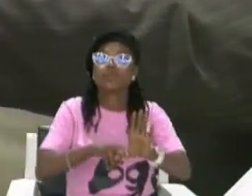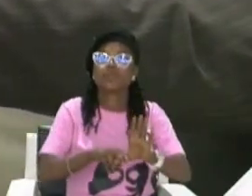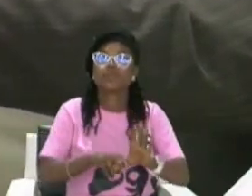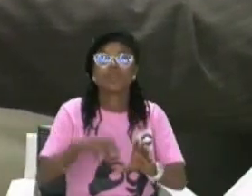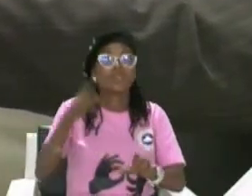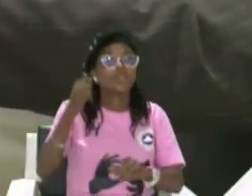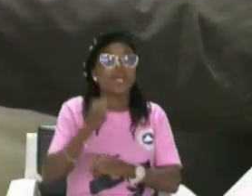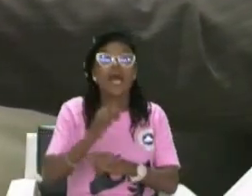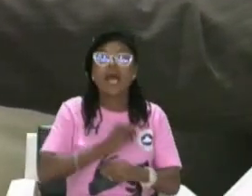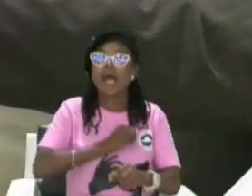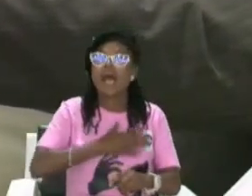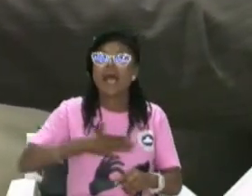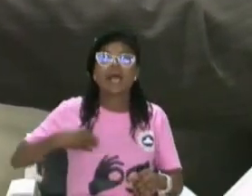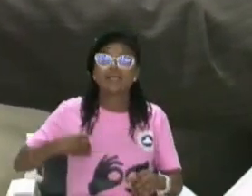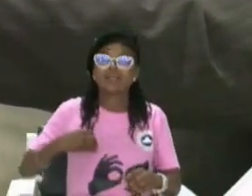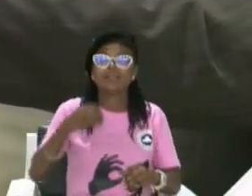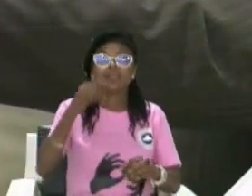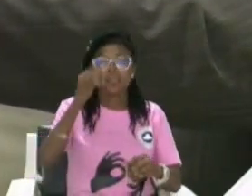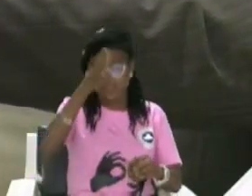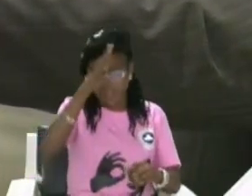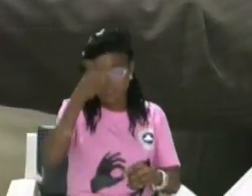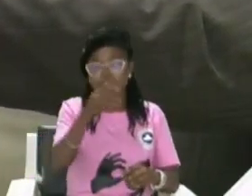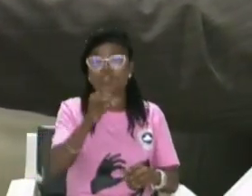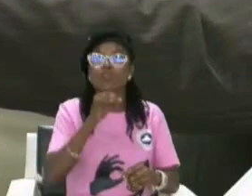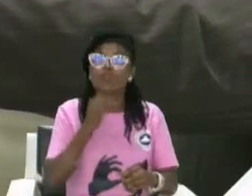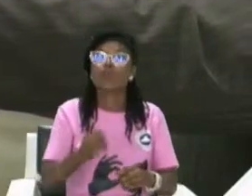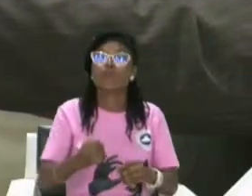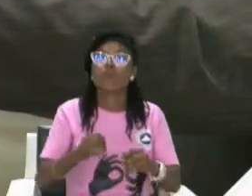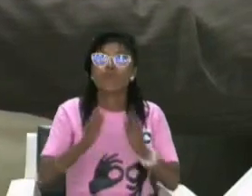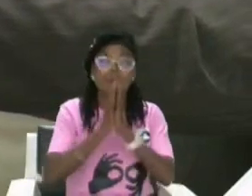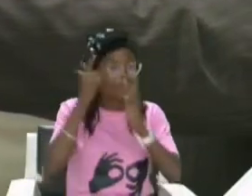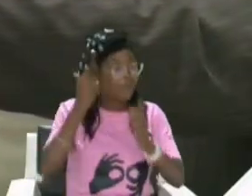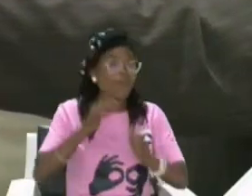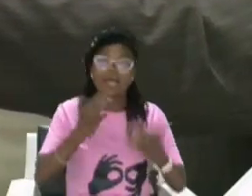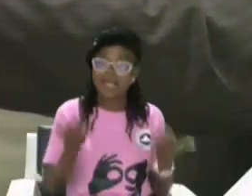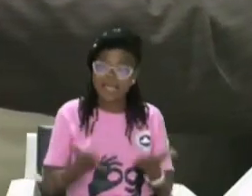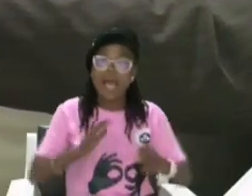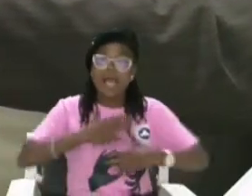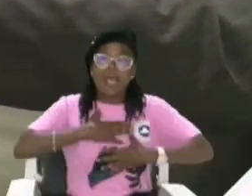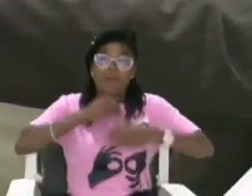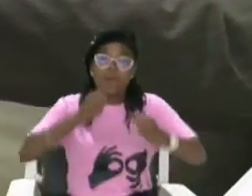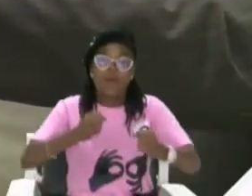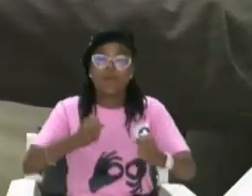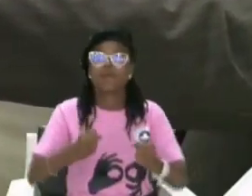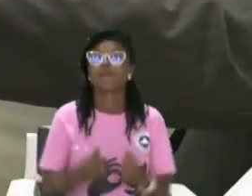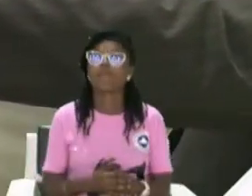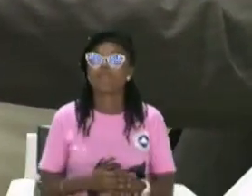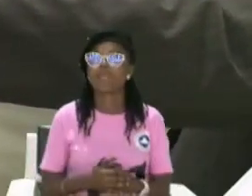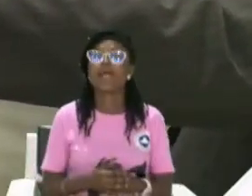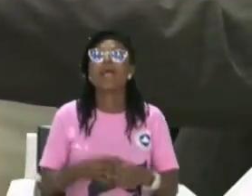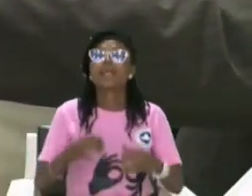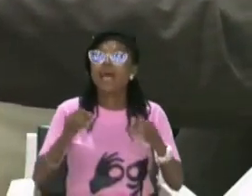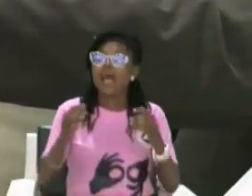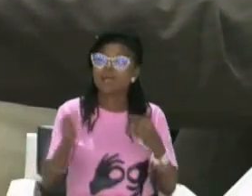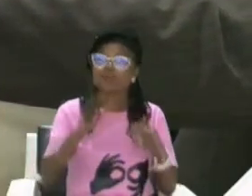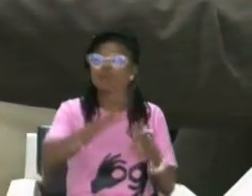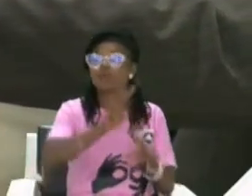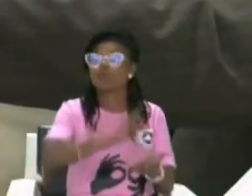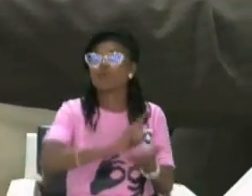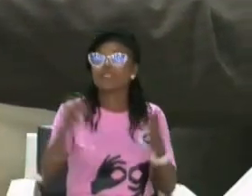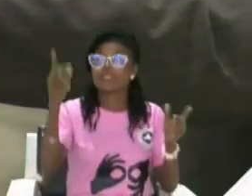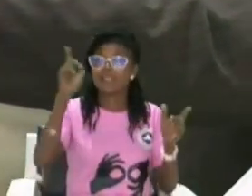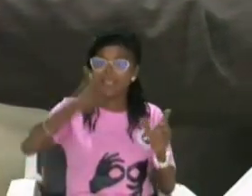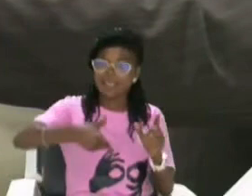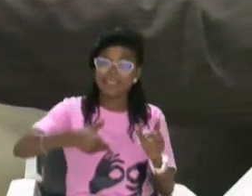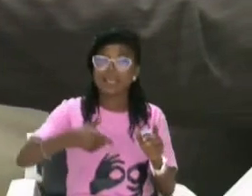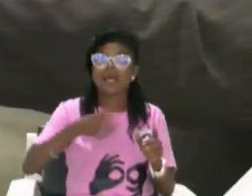Daddy prayed for me. I went home and yeah, I'm well. 2 months into recovery, the devil struck again. And now it